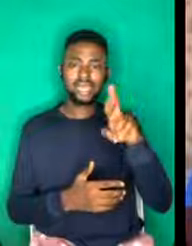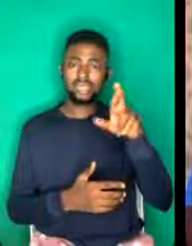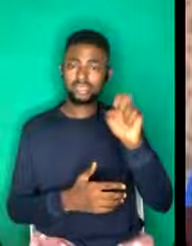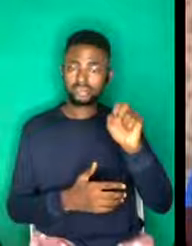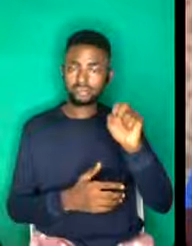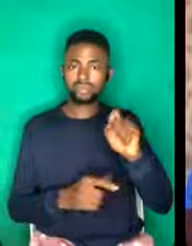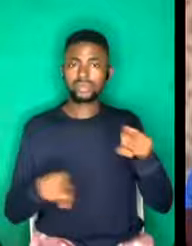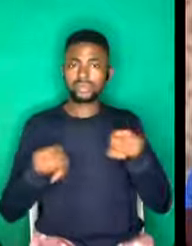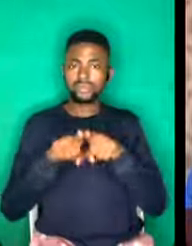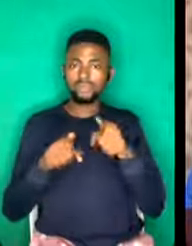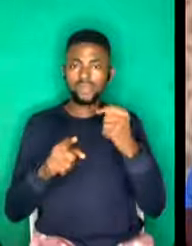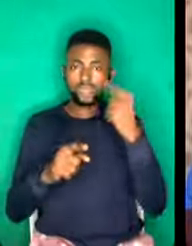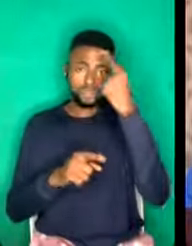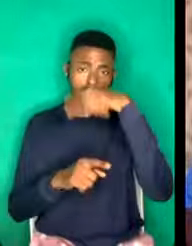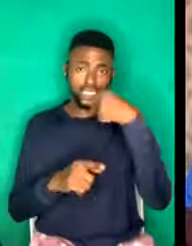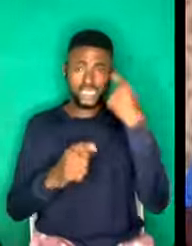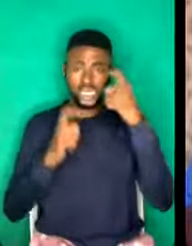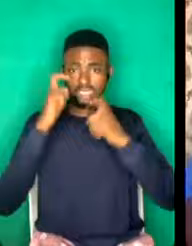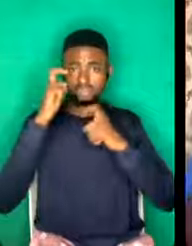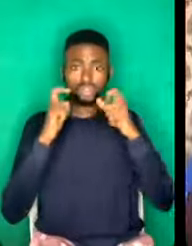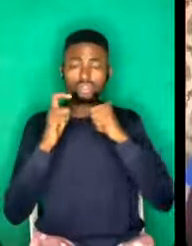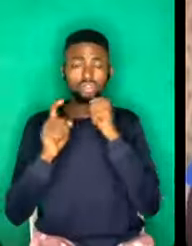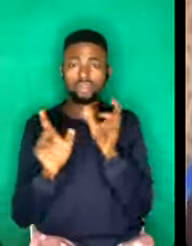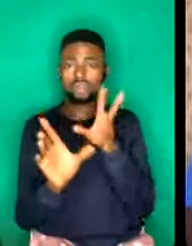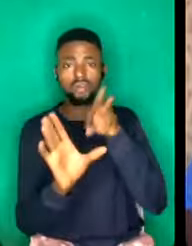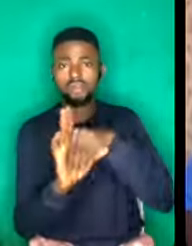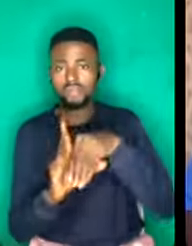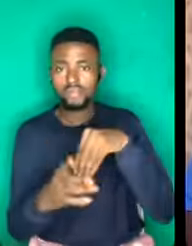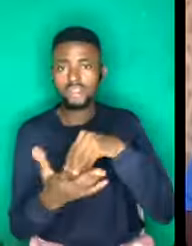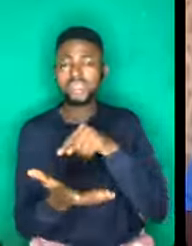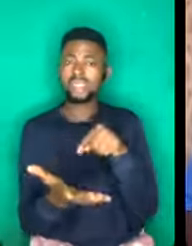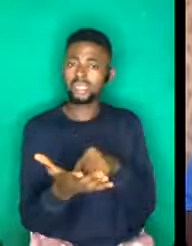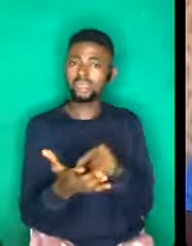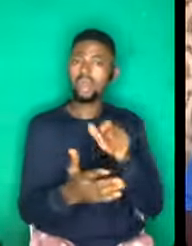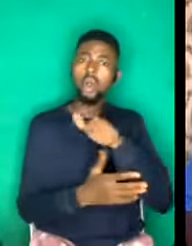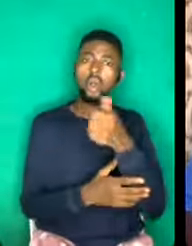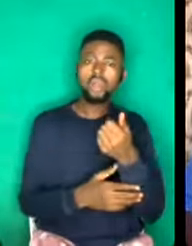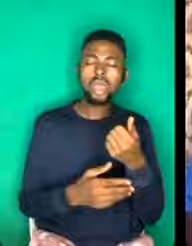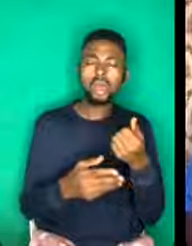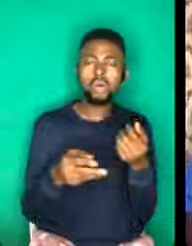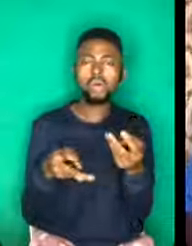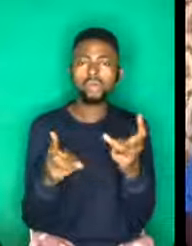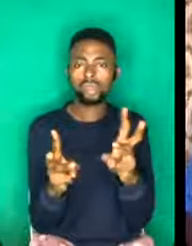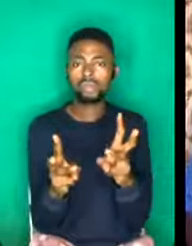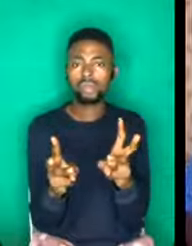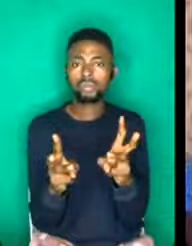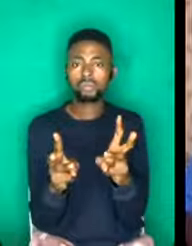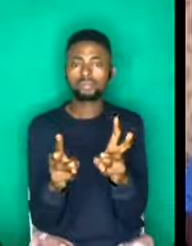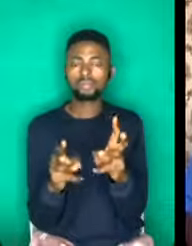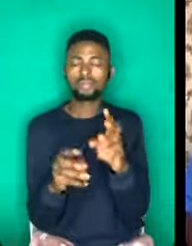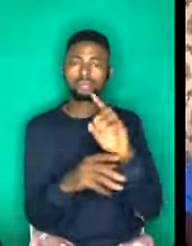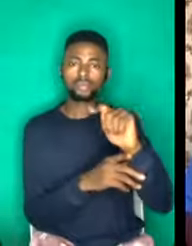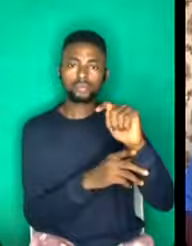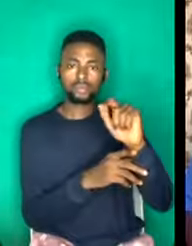be involved in this. So there are other ways the tactile sign